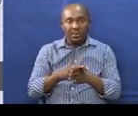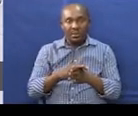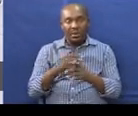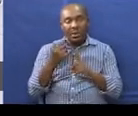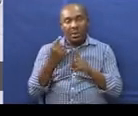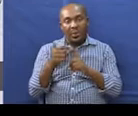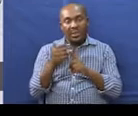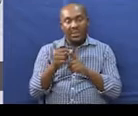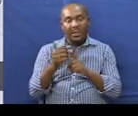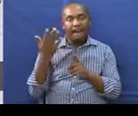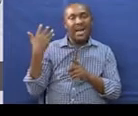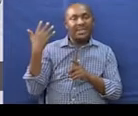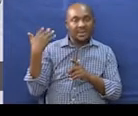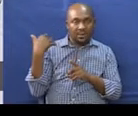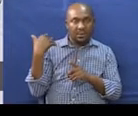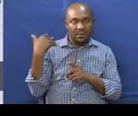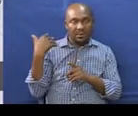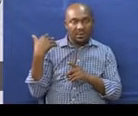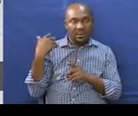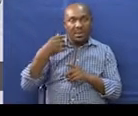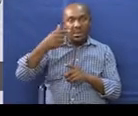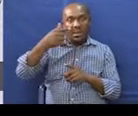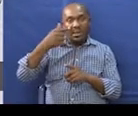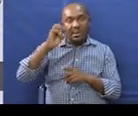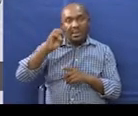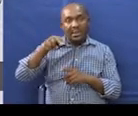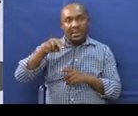to use past